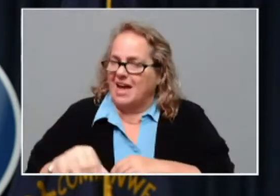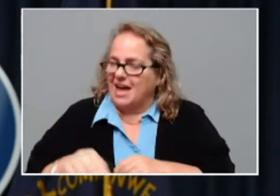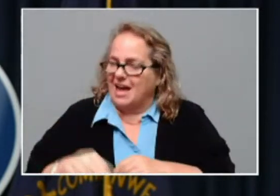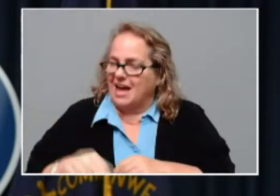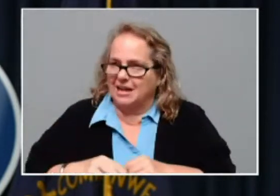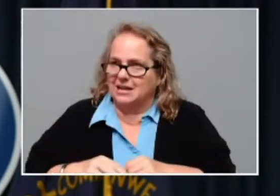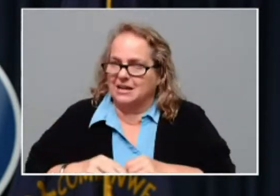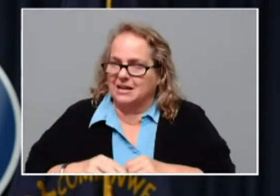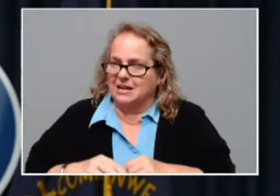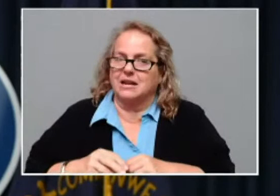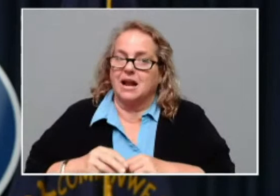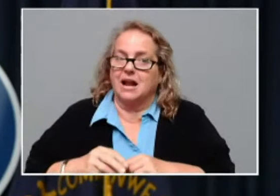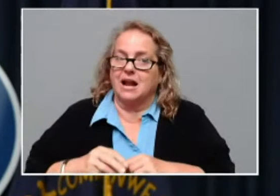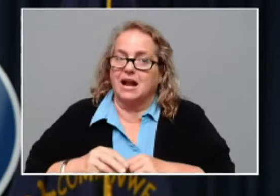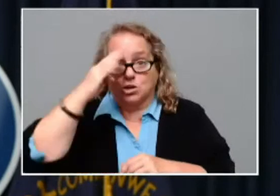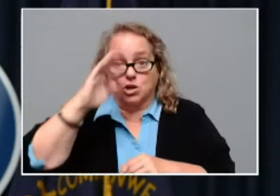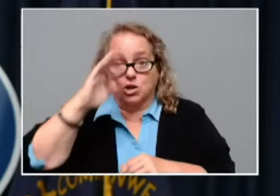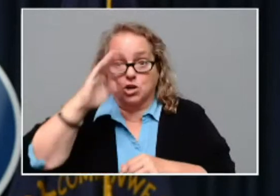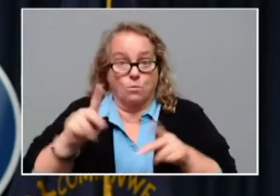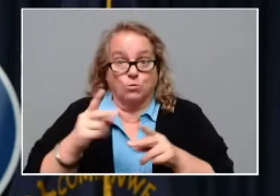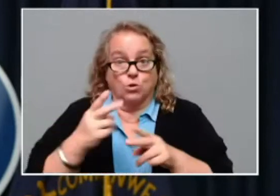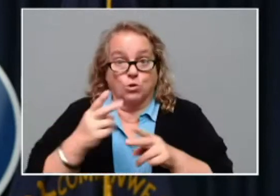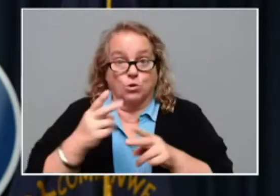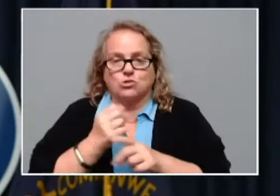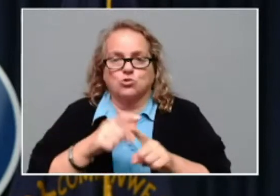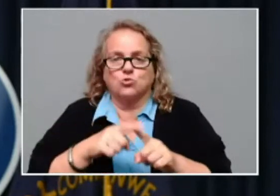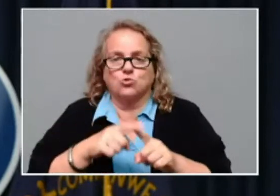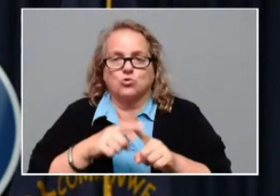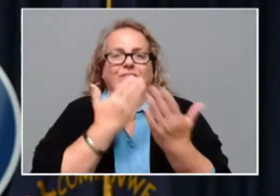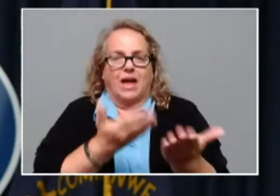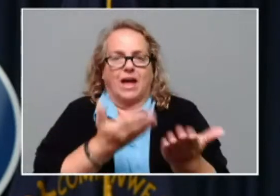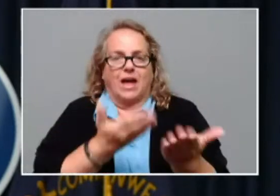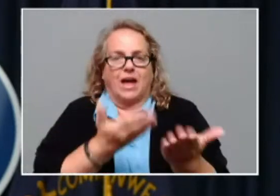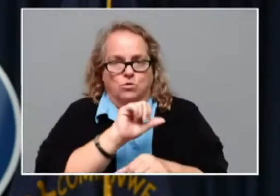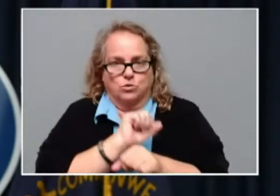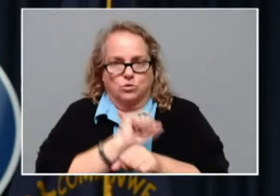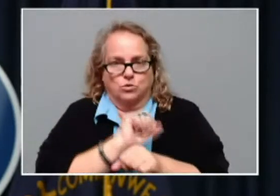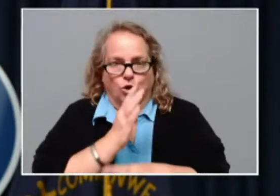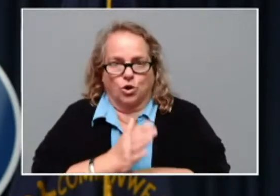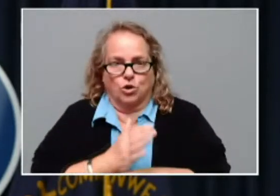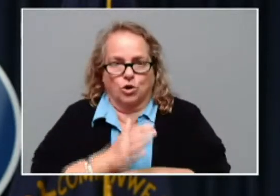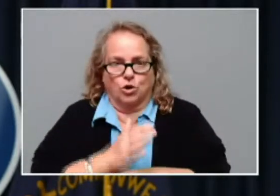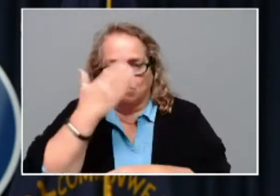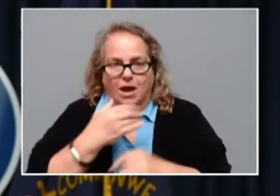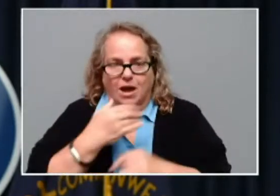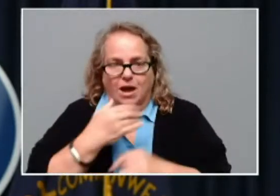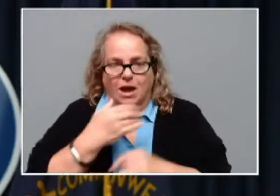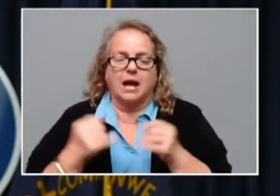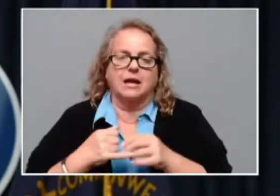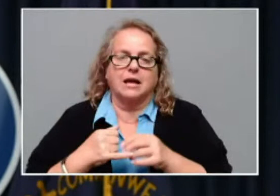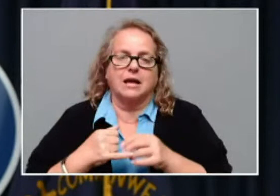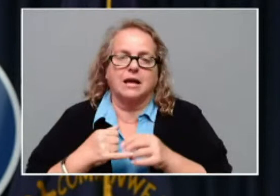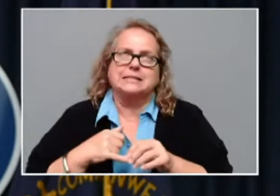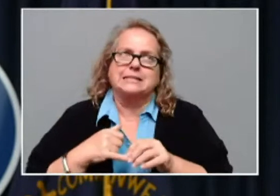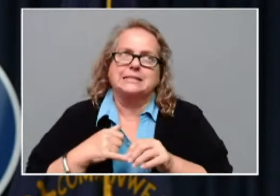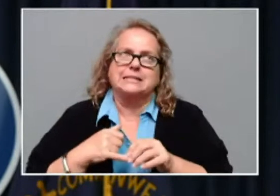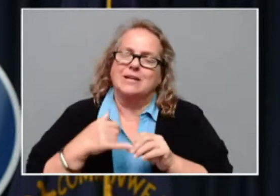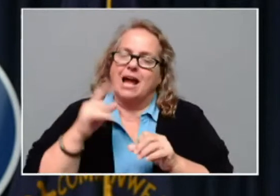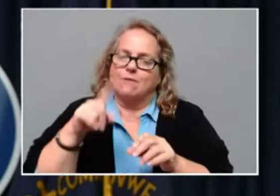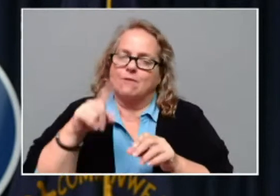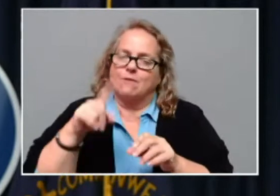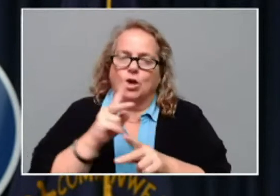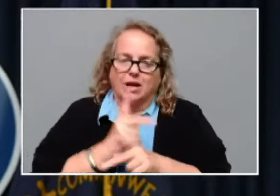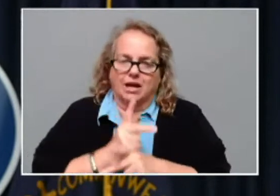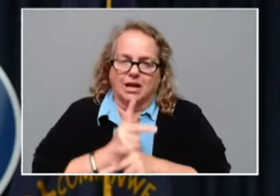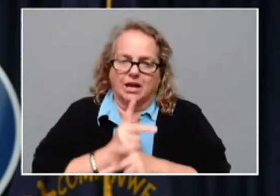thanking those essential workers that have been on the front lines. We'd have to look pretty carefully at that other piece.